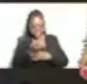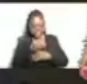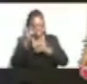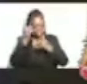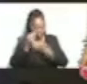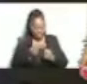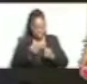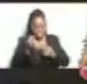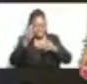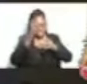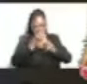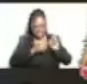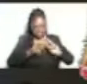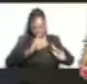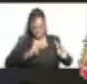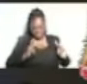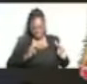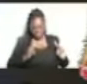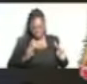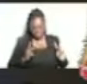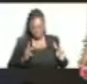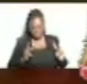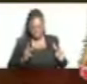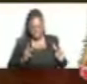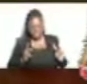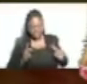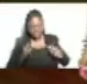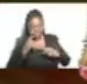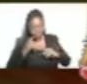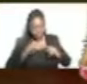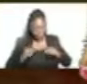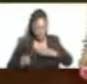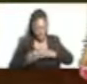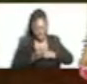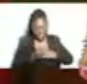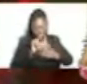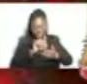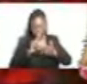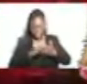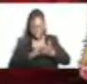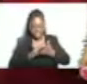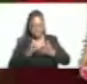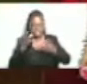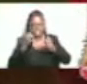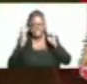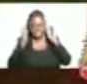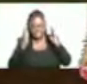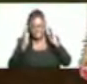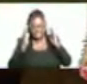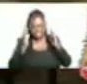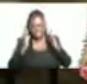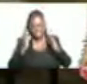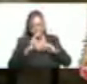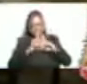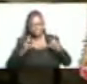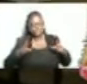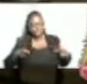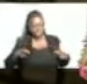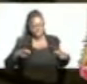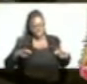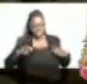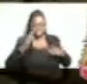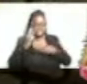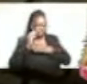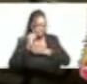persons who drive by all the time and catch them by surprise. The Edmund Moxie Park, an immersive outdoor holiday experience for the